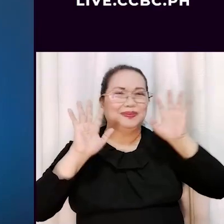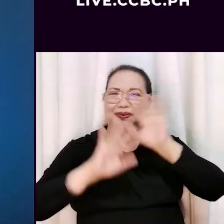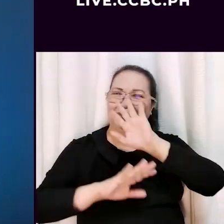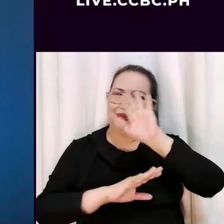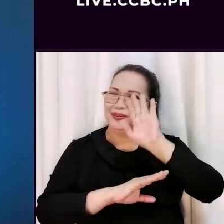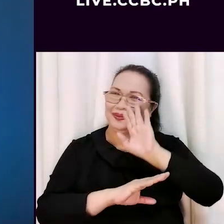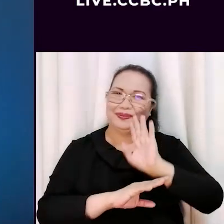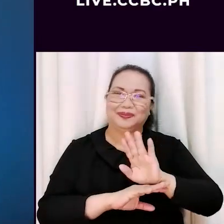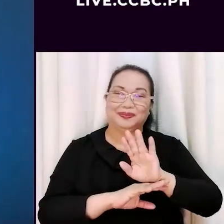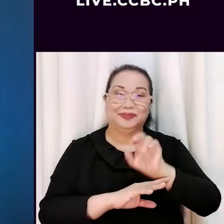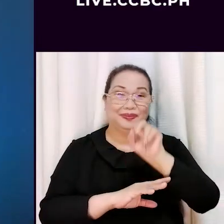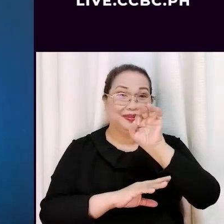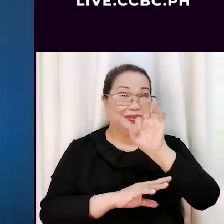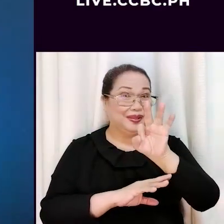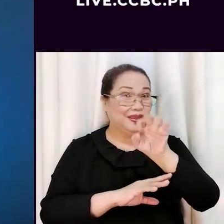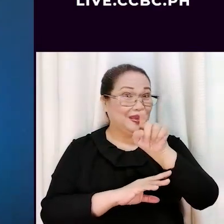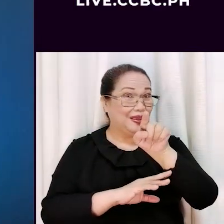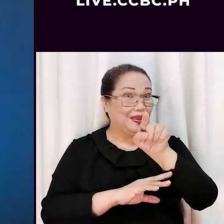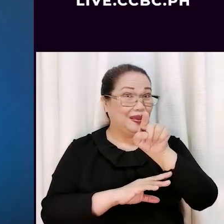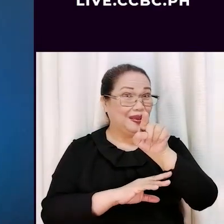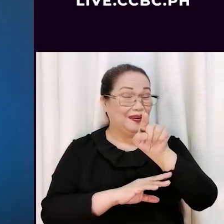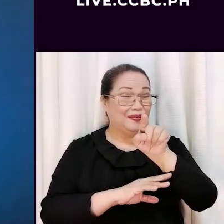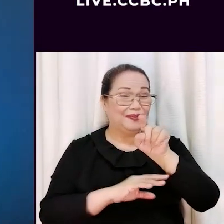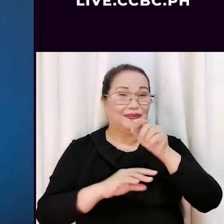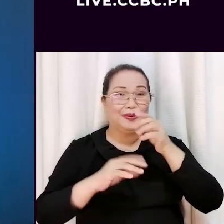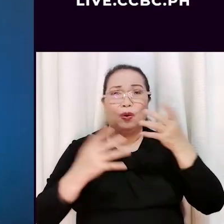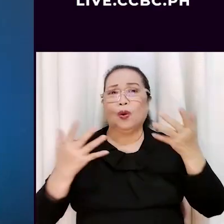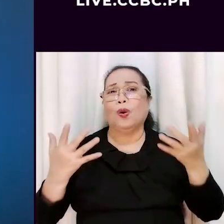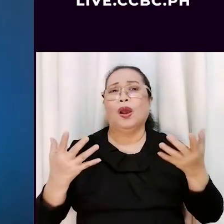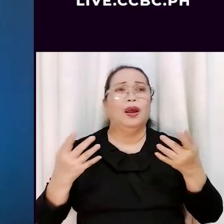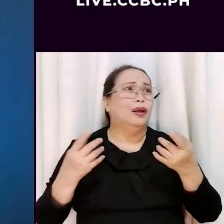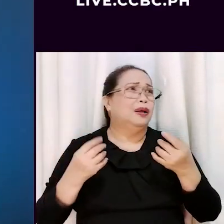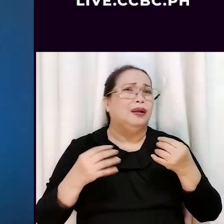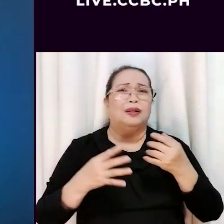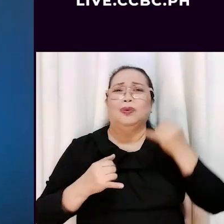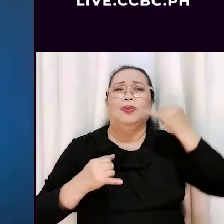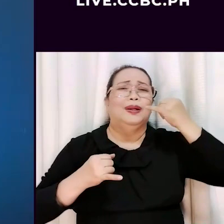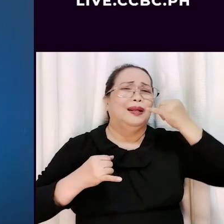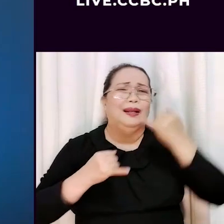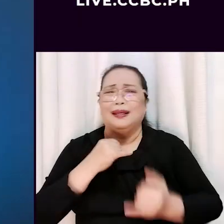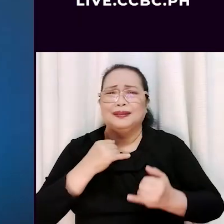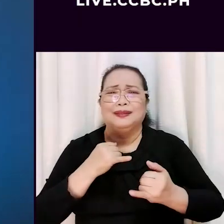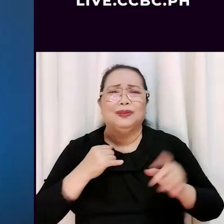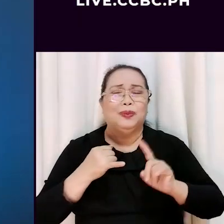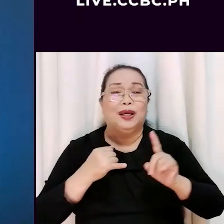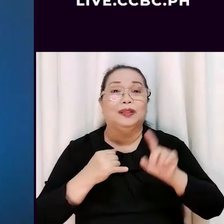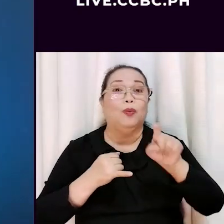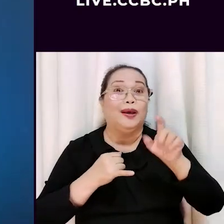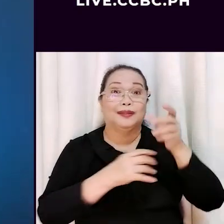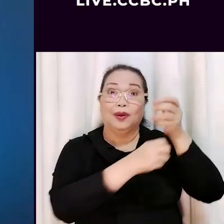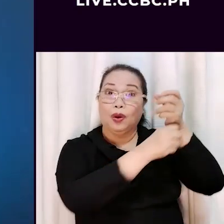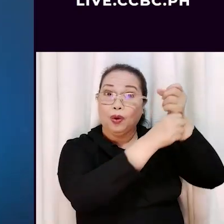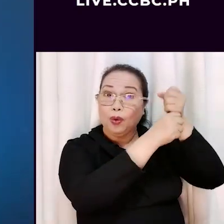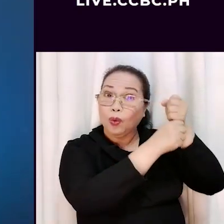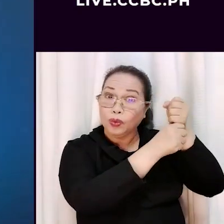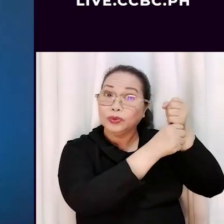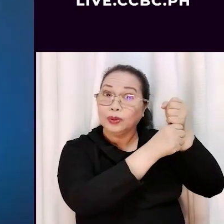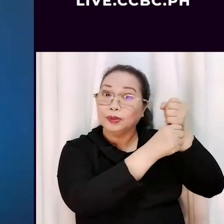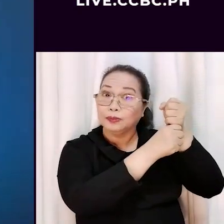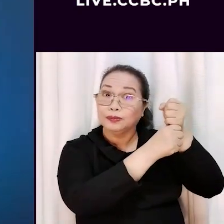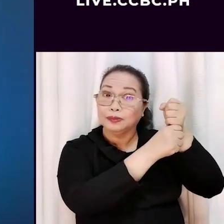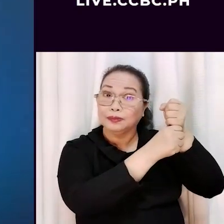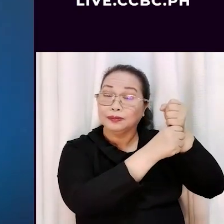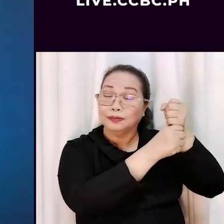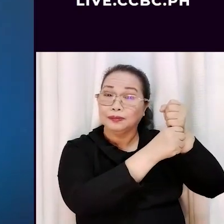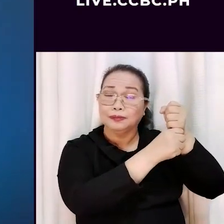I learned that if you are the ends of your rope, wala ka na, na? Your ends of your rope, hang on. I don't know